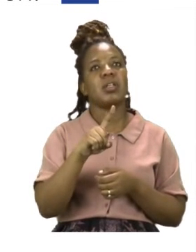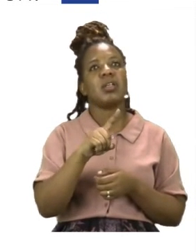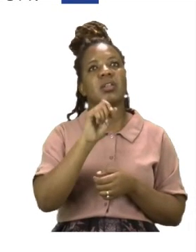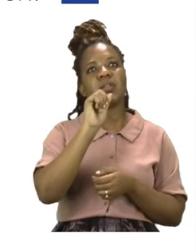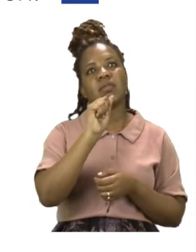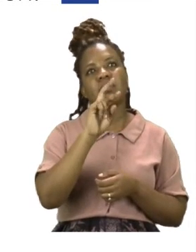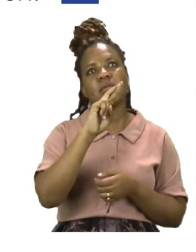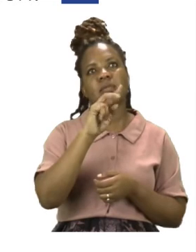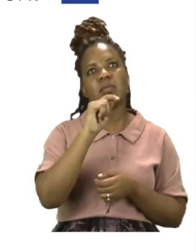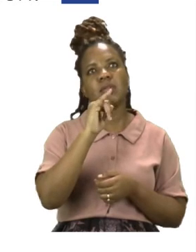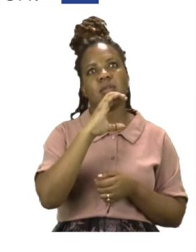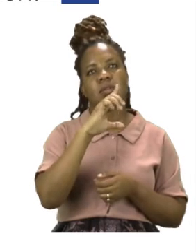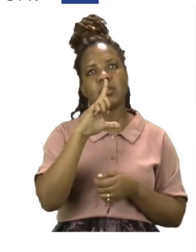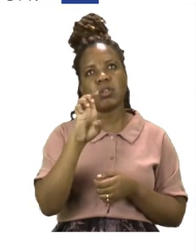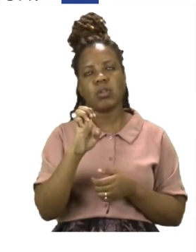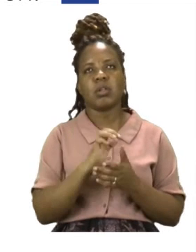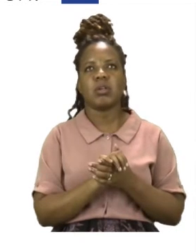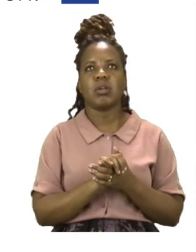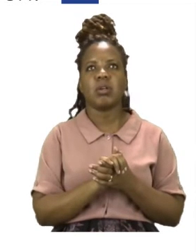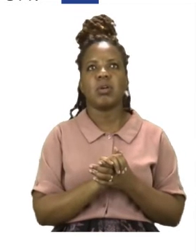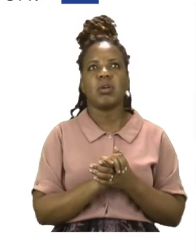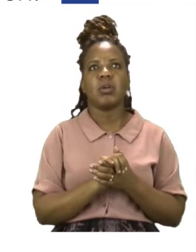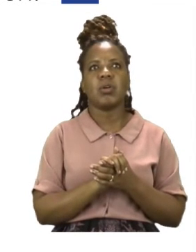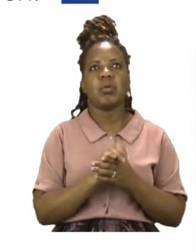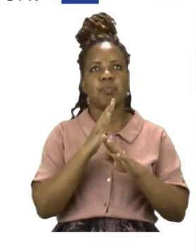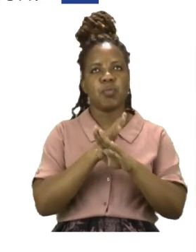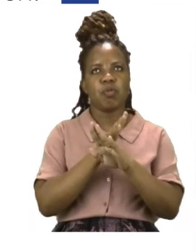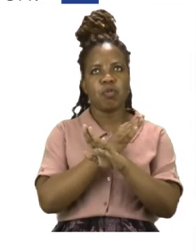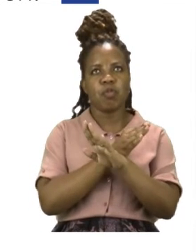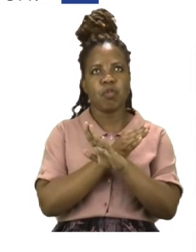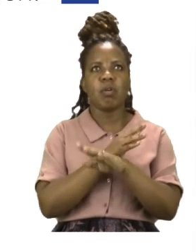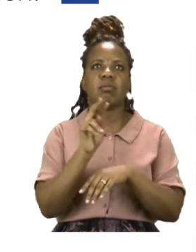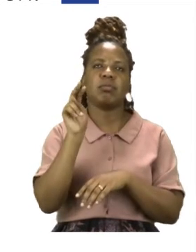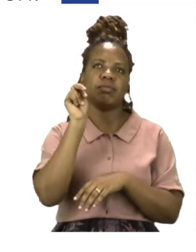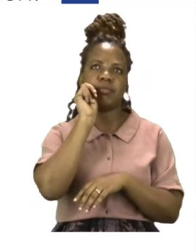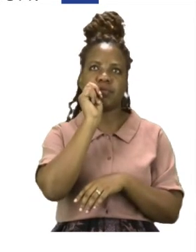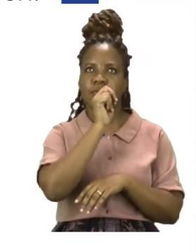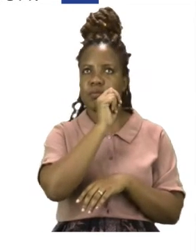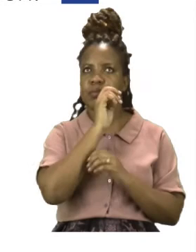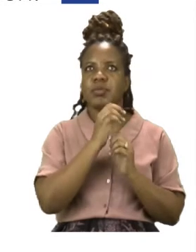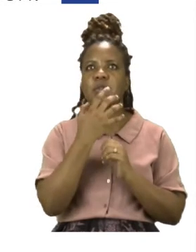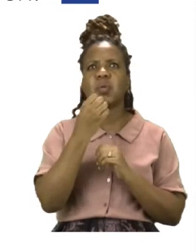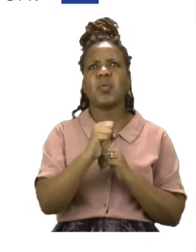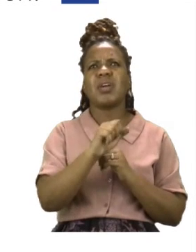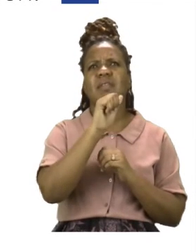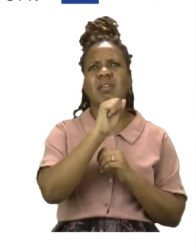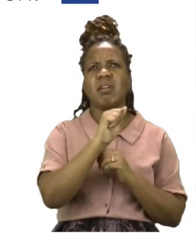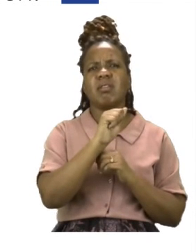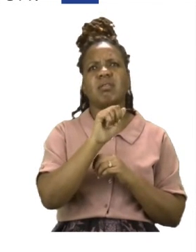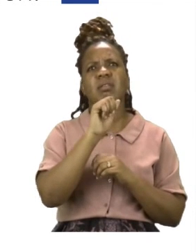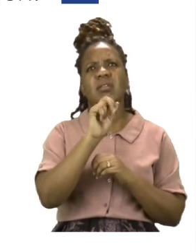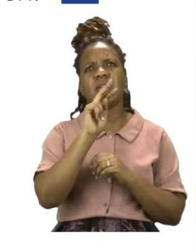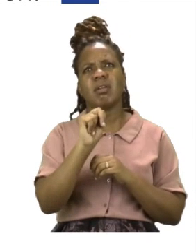noun. Now we have been given the words, which makes this one much easier for us because we need to just remember our rules